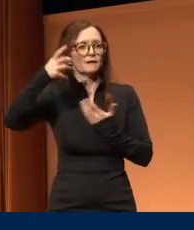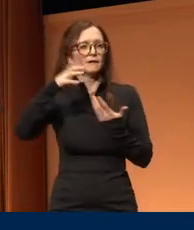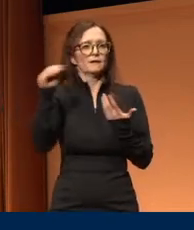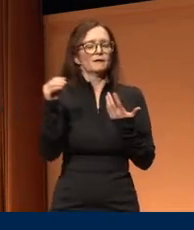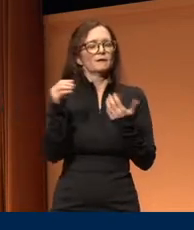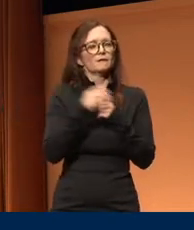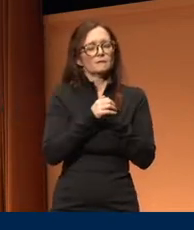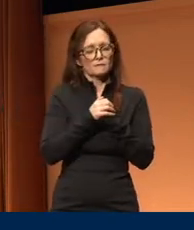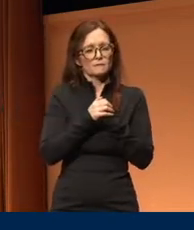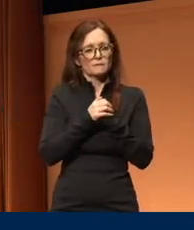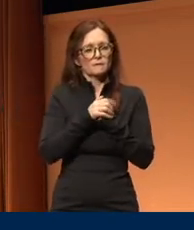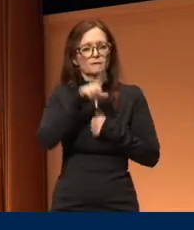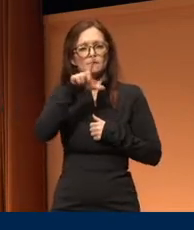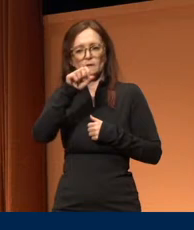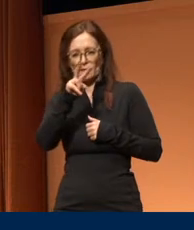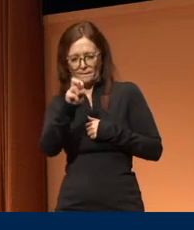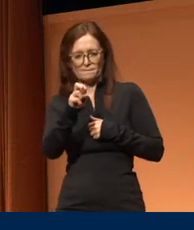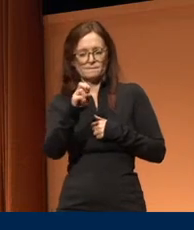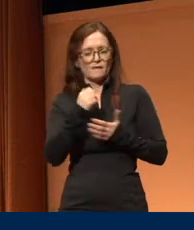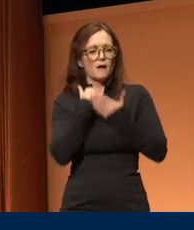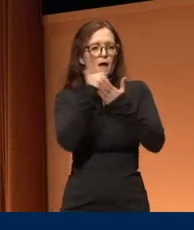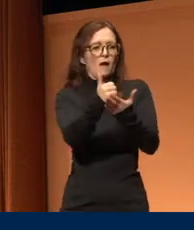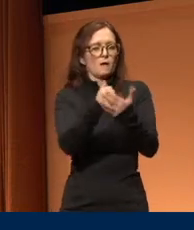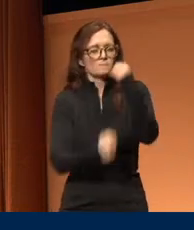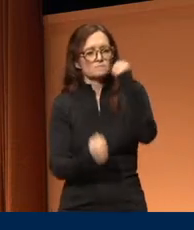unlocking love.